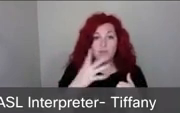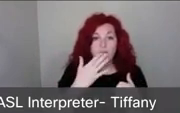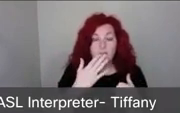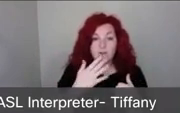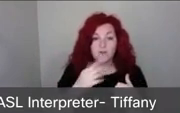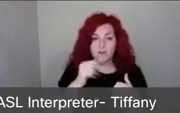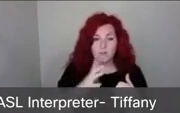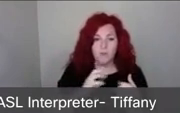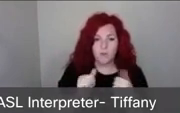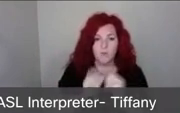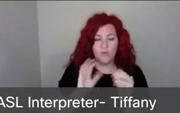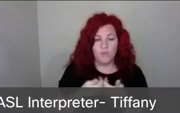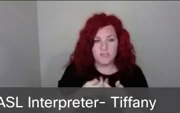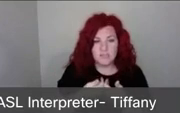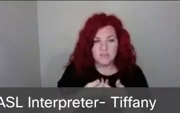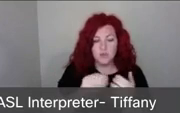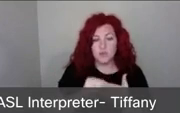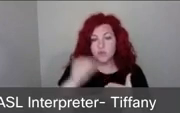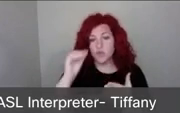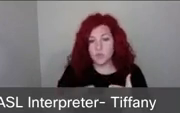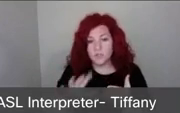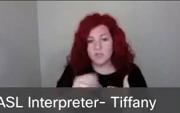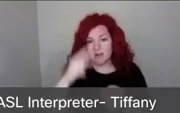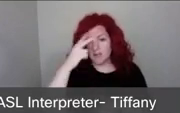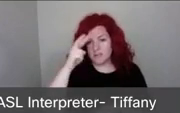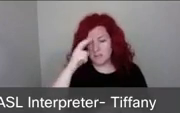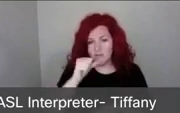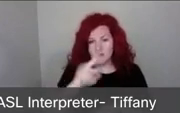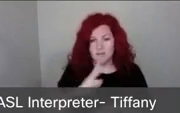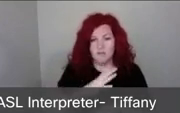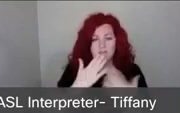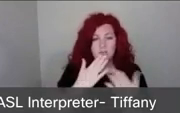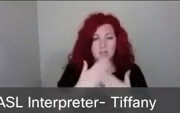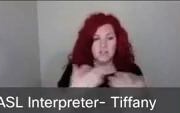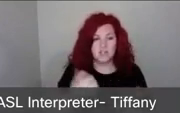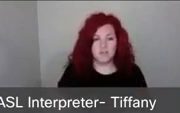with autism, students, and Hispanic women. Thank you so much.